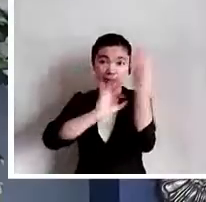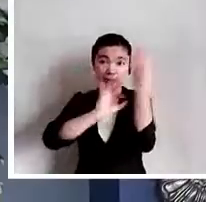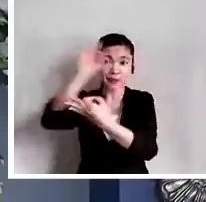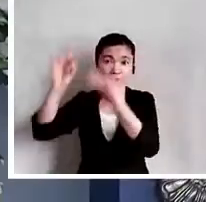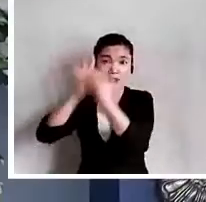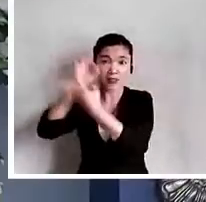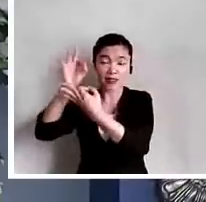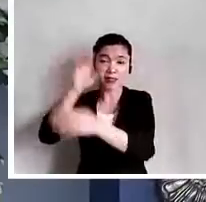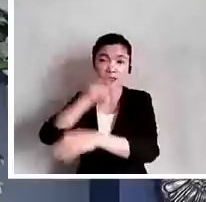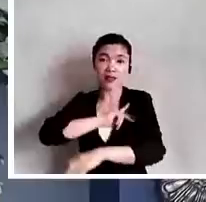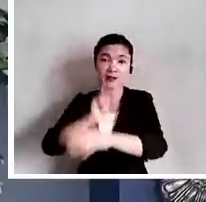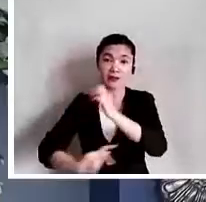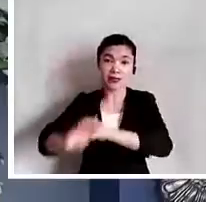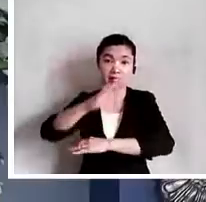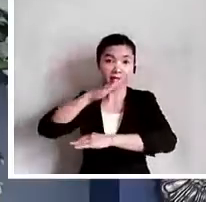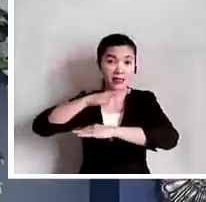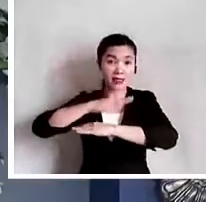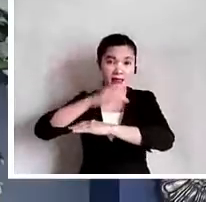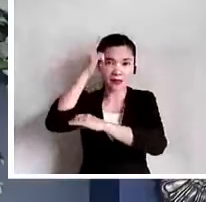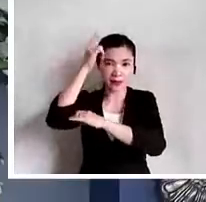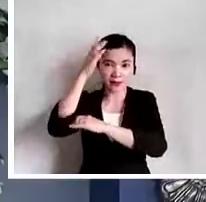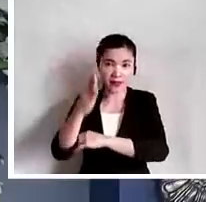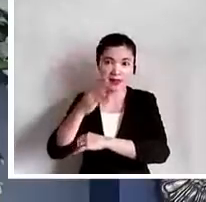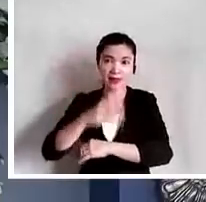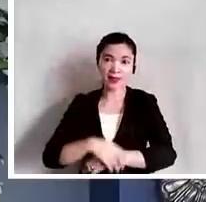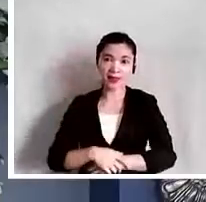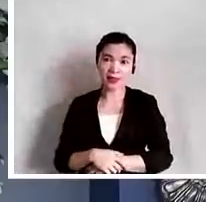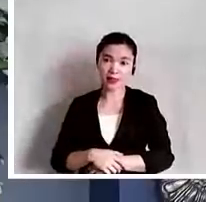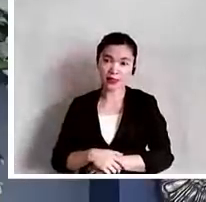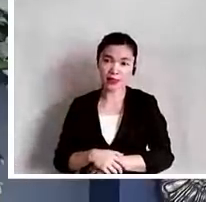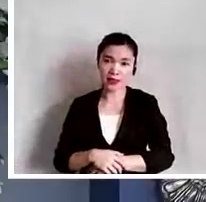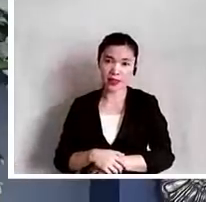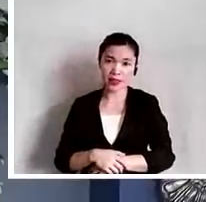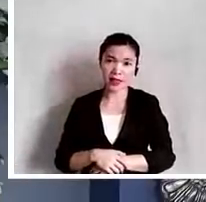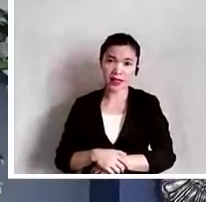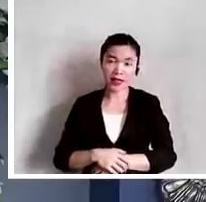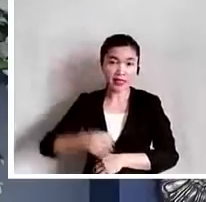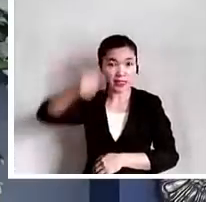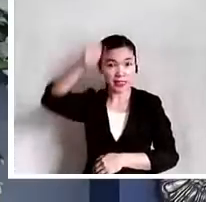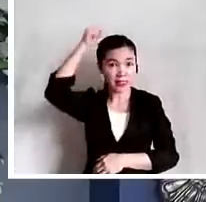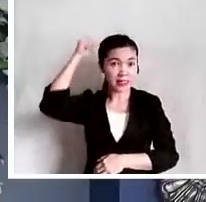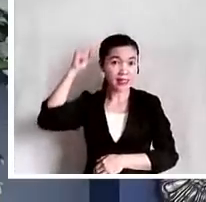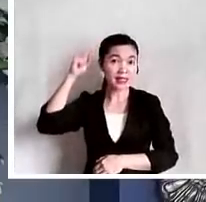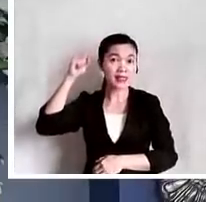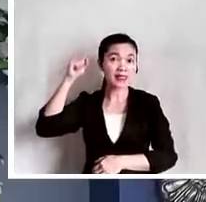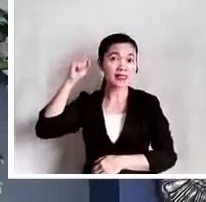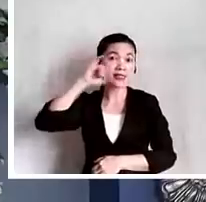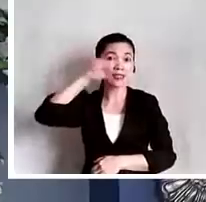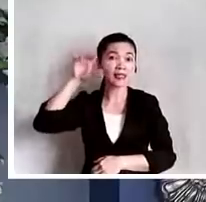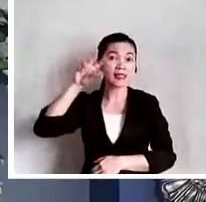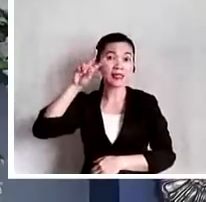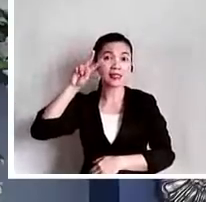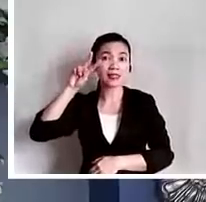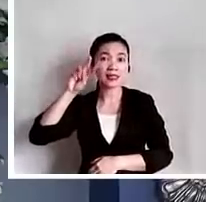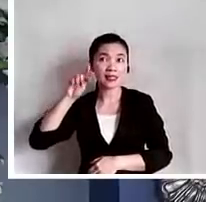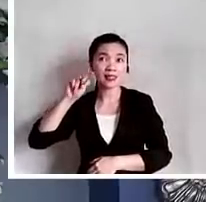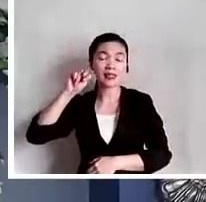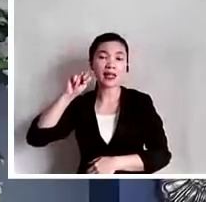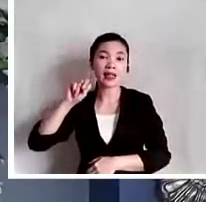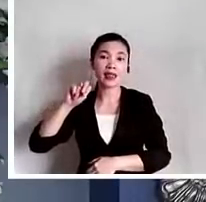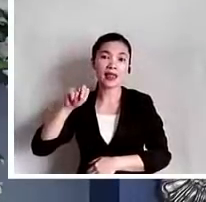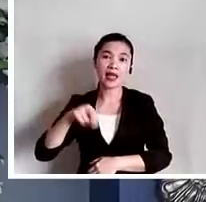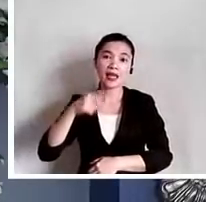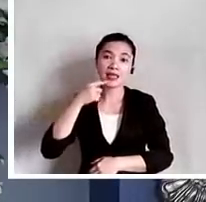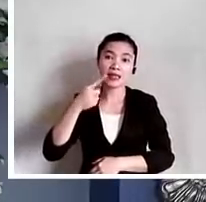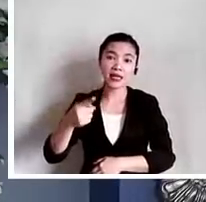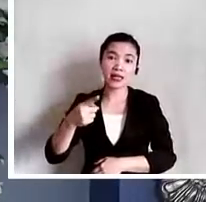of God. Managing on St. John Paul II, our freedom on our end must